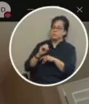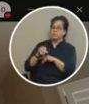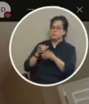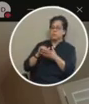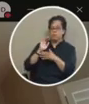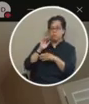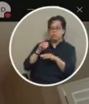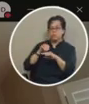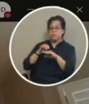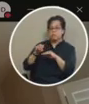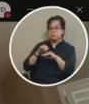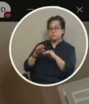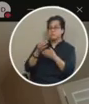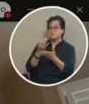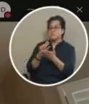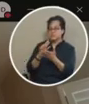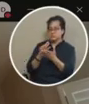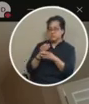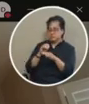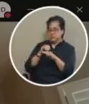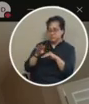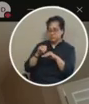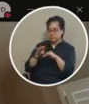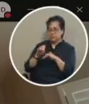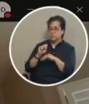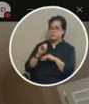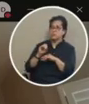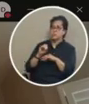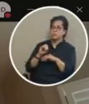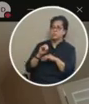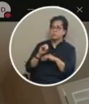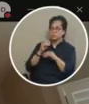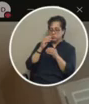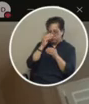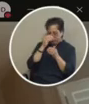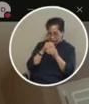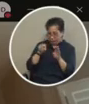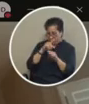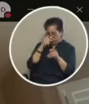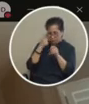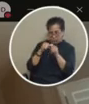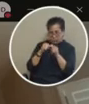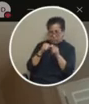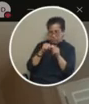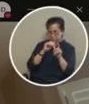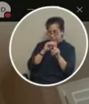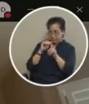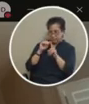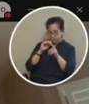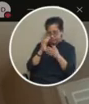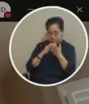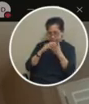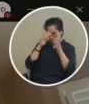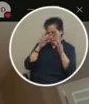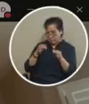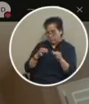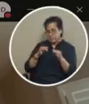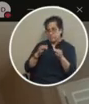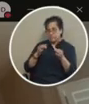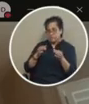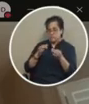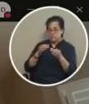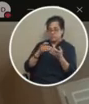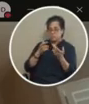have a financial impact. So I just want to have y'all to keep that in mind, that some of these decisions are really being driven